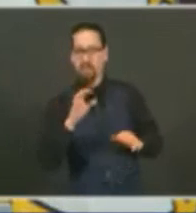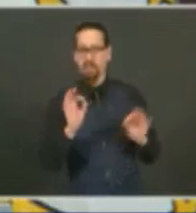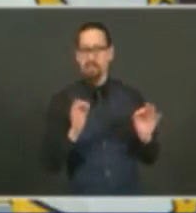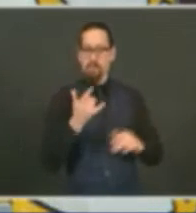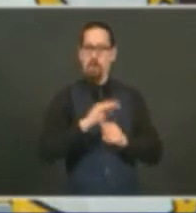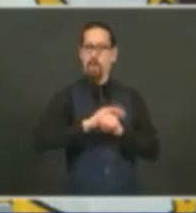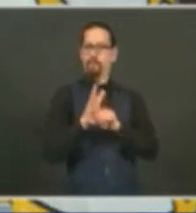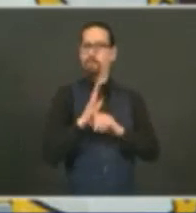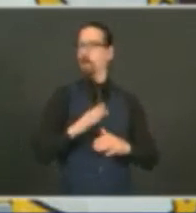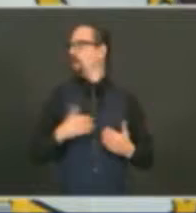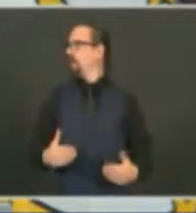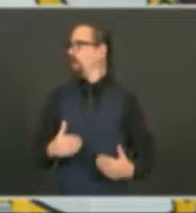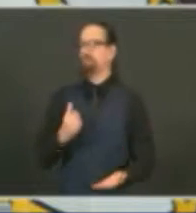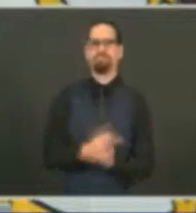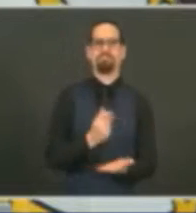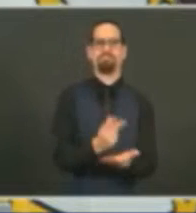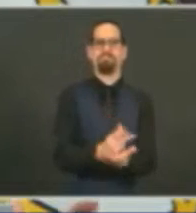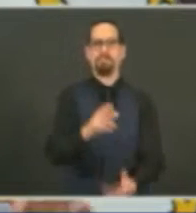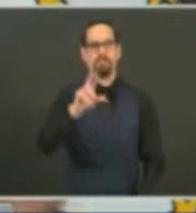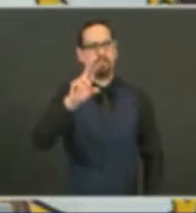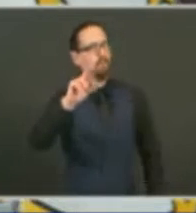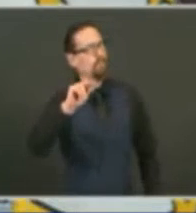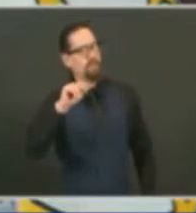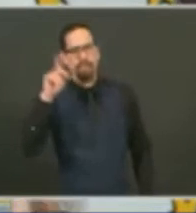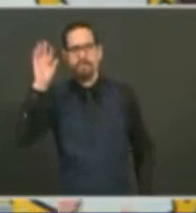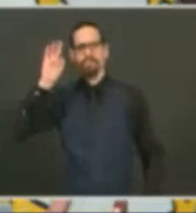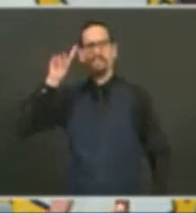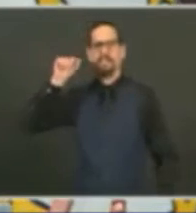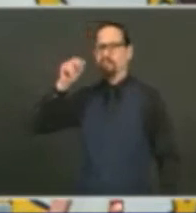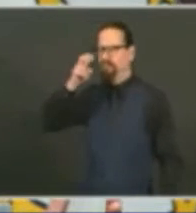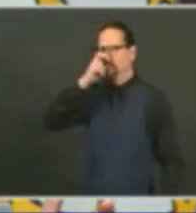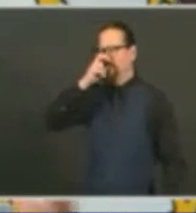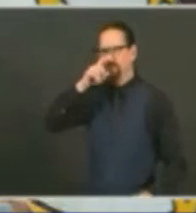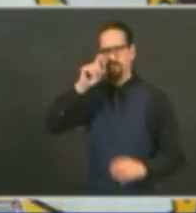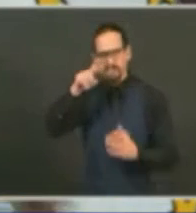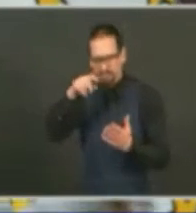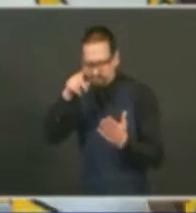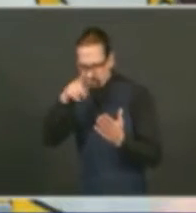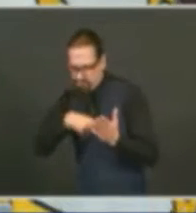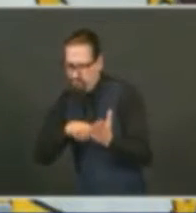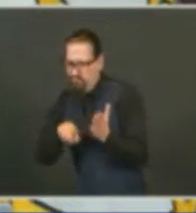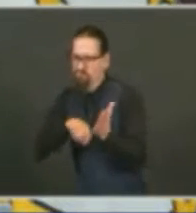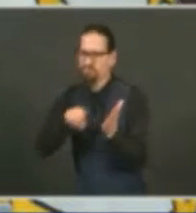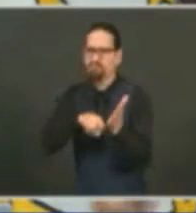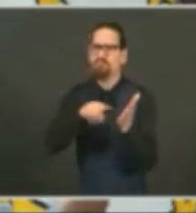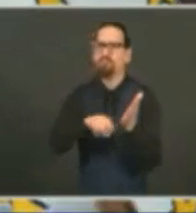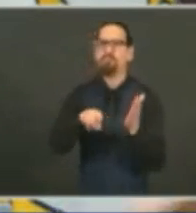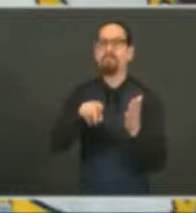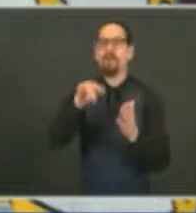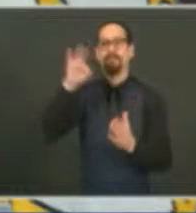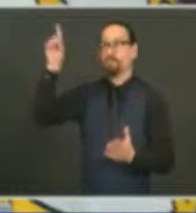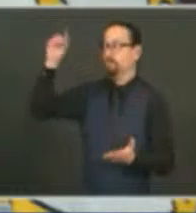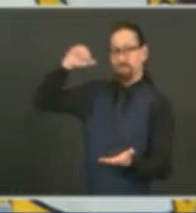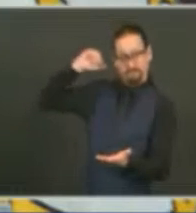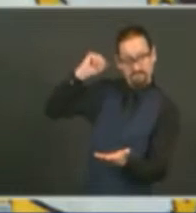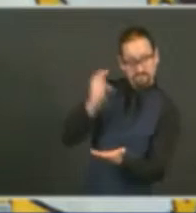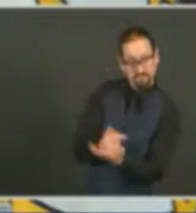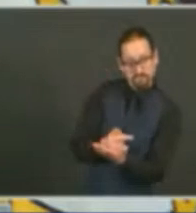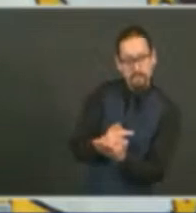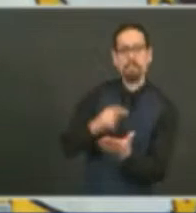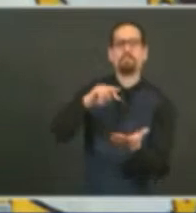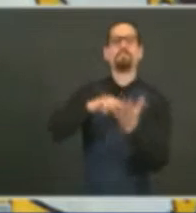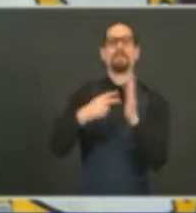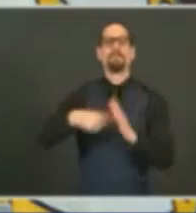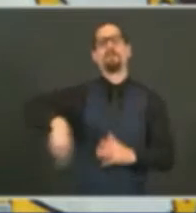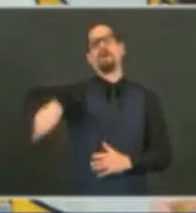these vaccines, you can have as much confidence in them as any other medicine that you might take or vaccine that we would